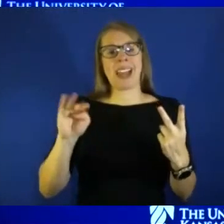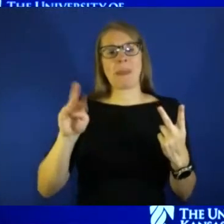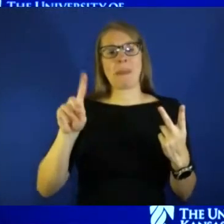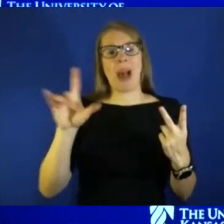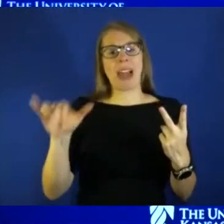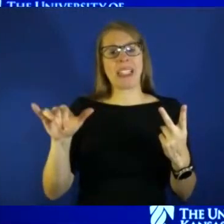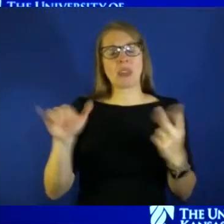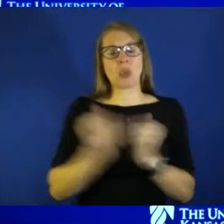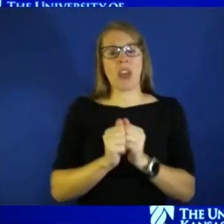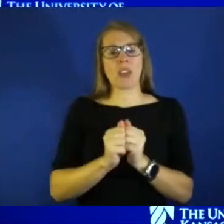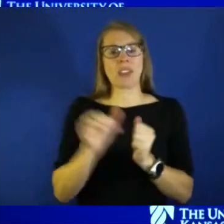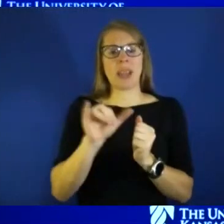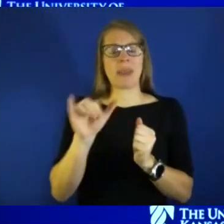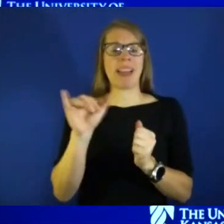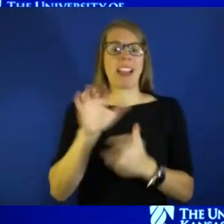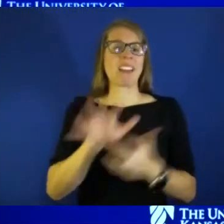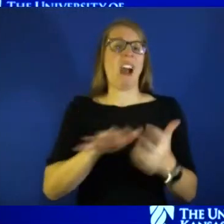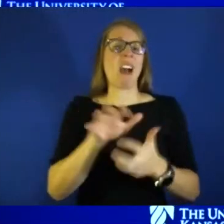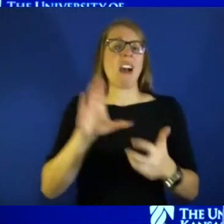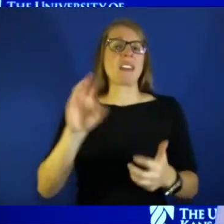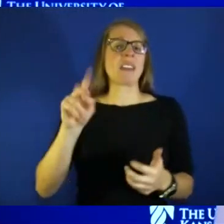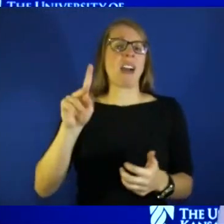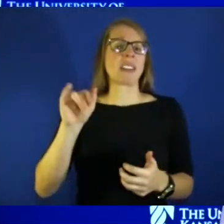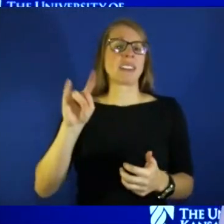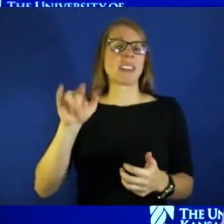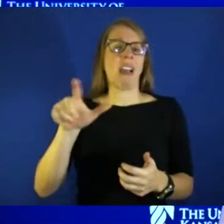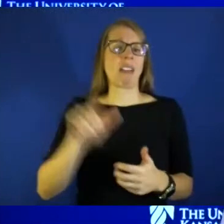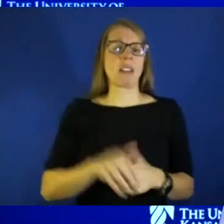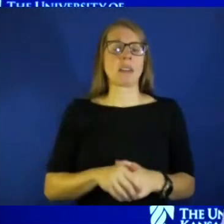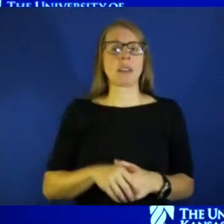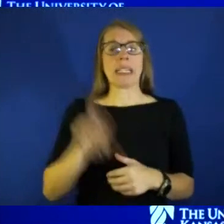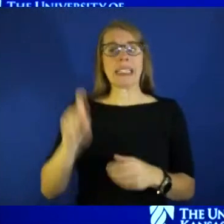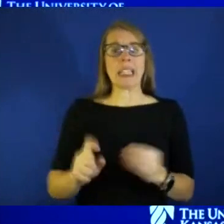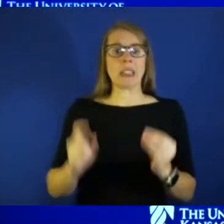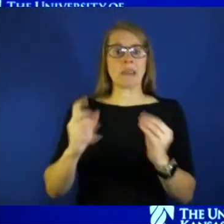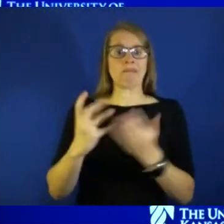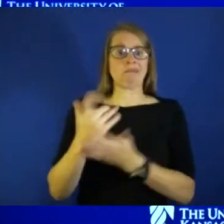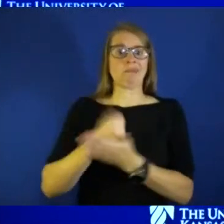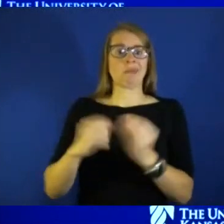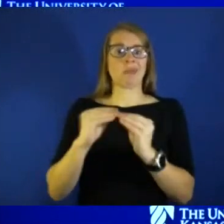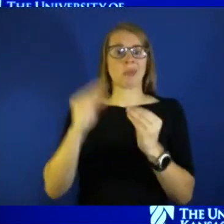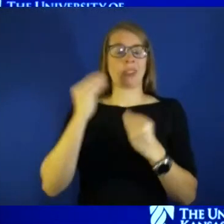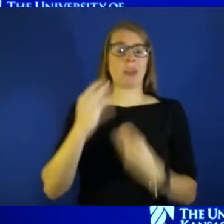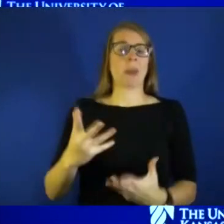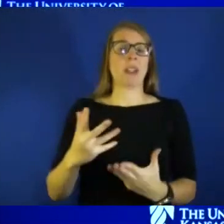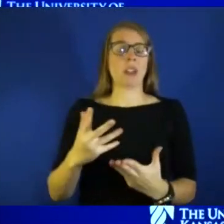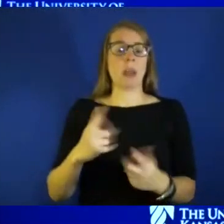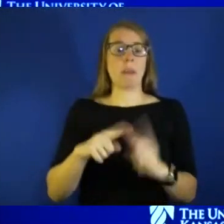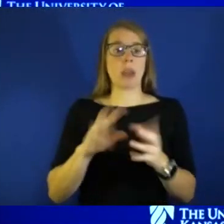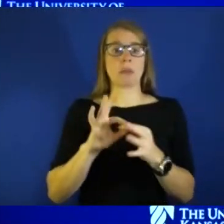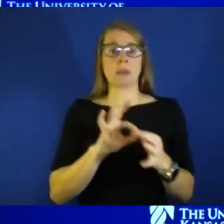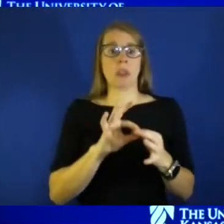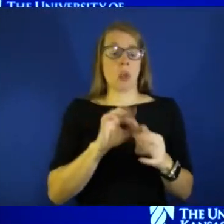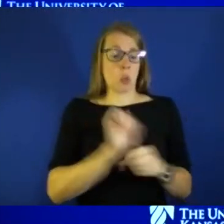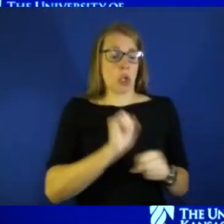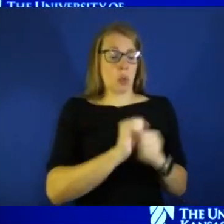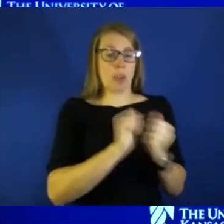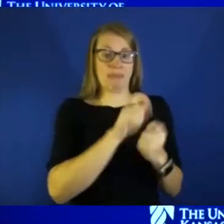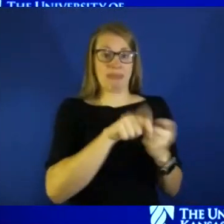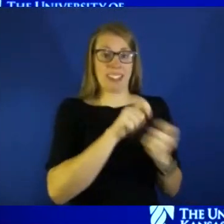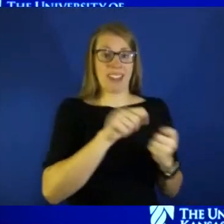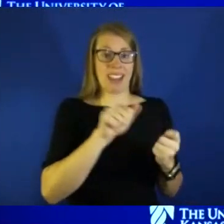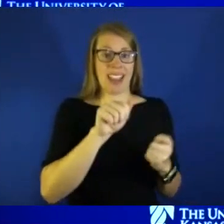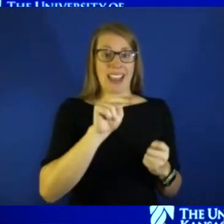a cocktail. But again, we need more information. And any time you are dealing with specific antibodies, you have to understand that there is